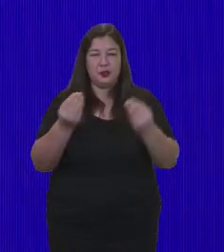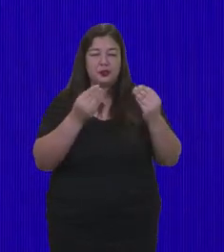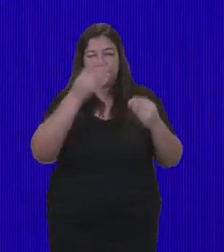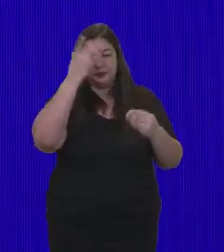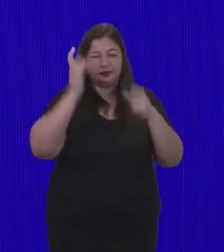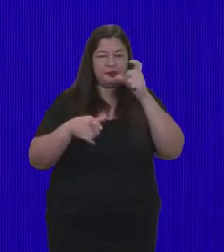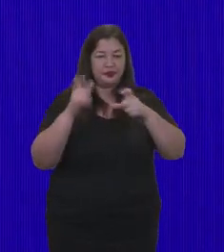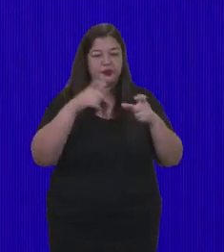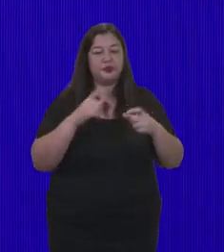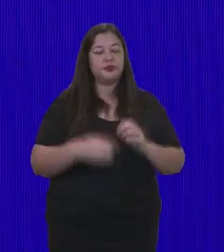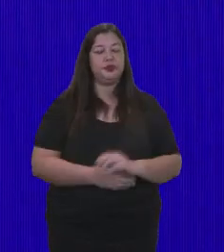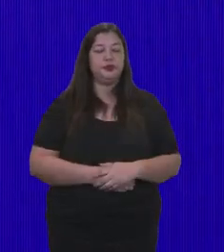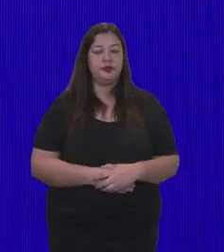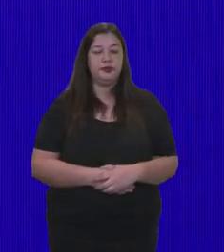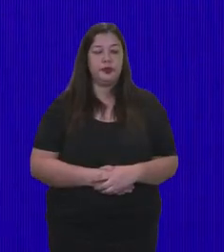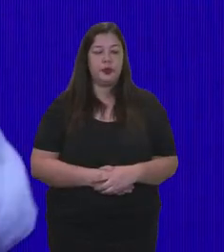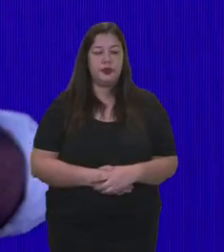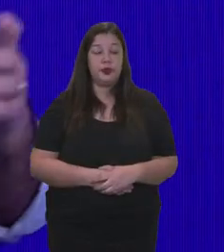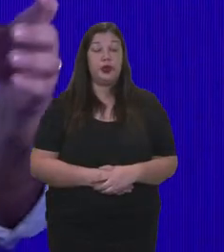as well.